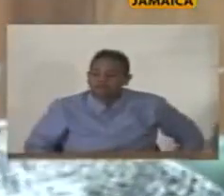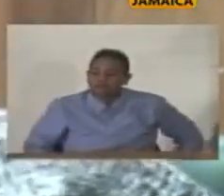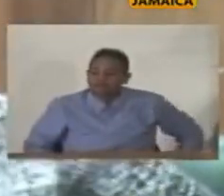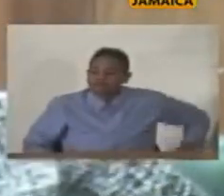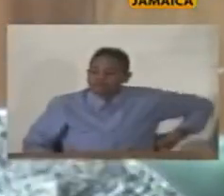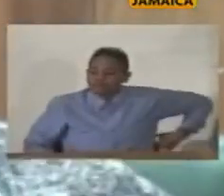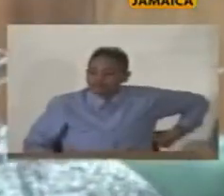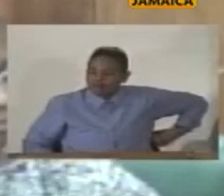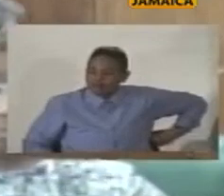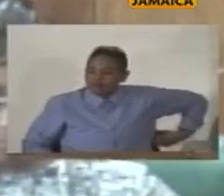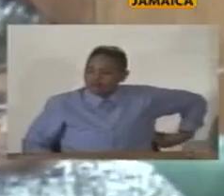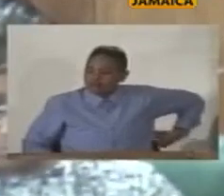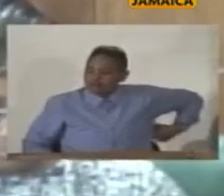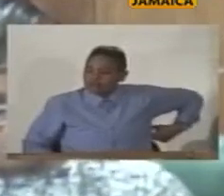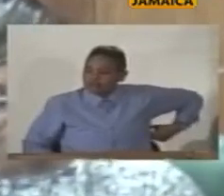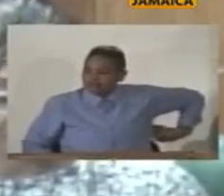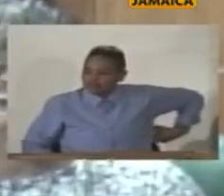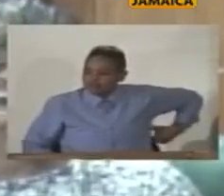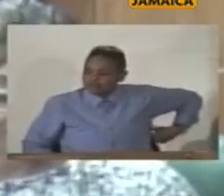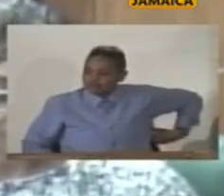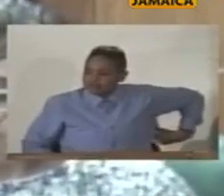During that period,